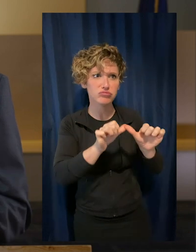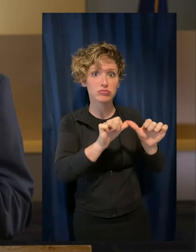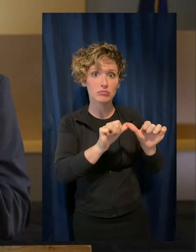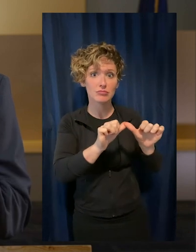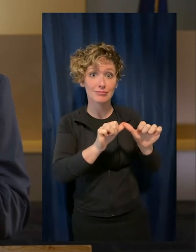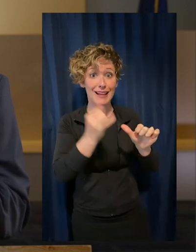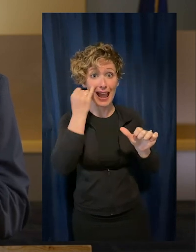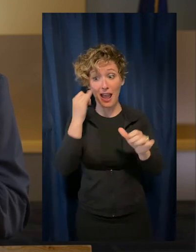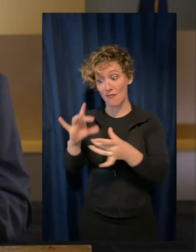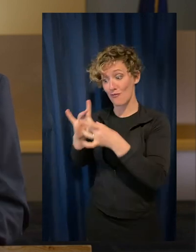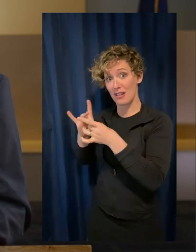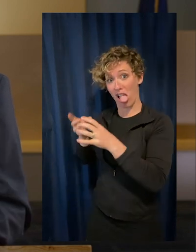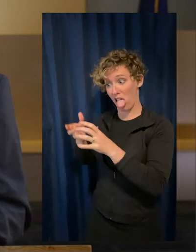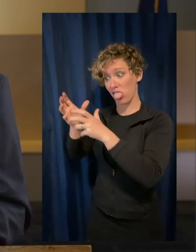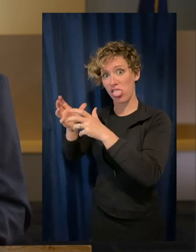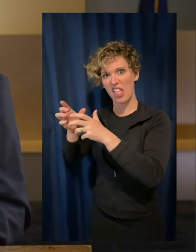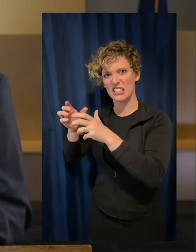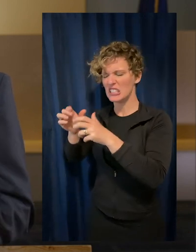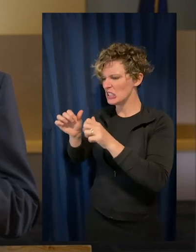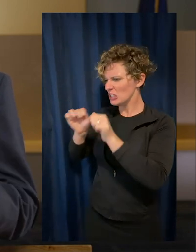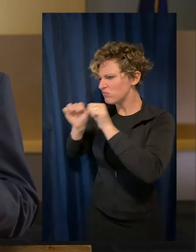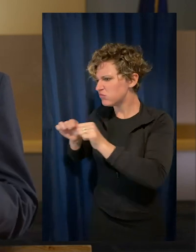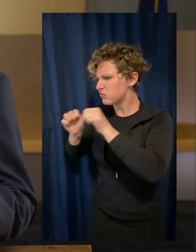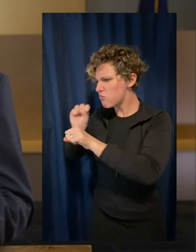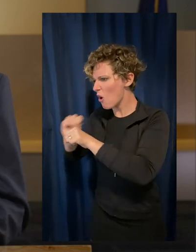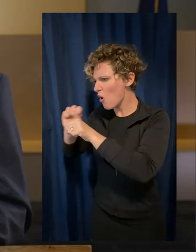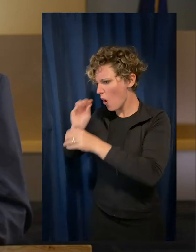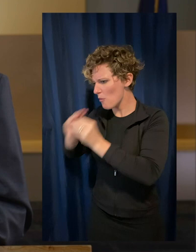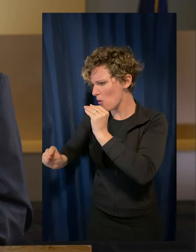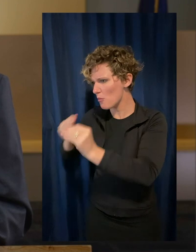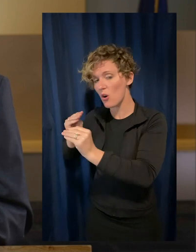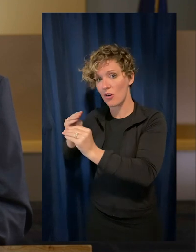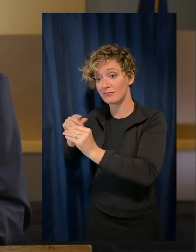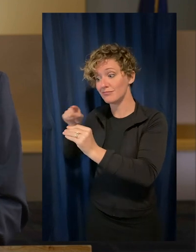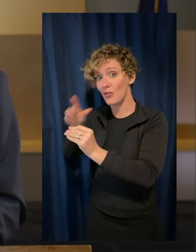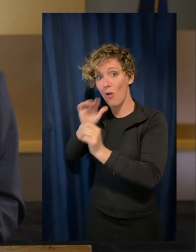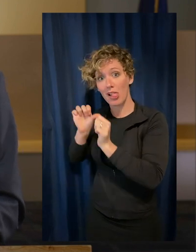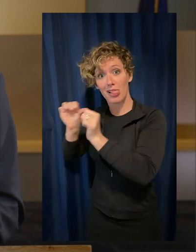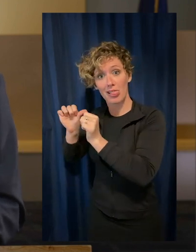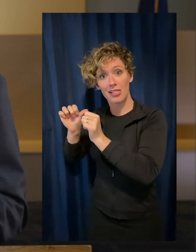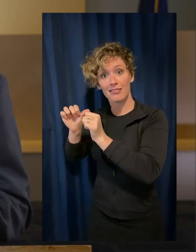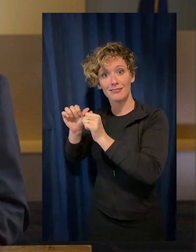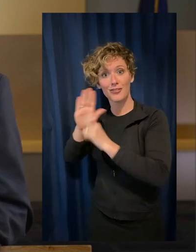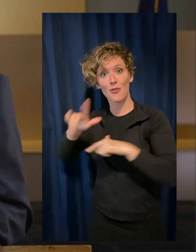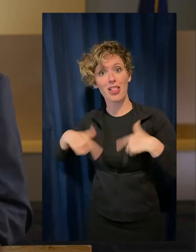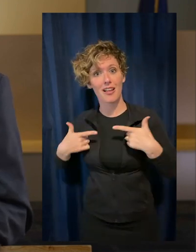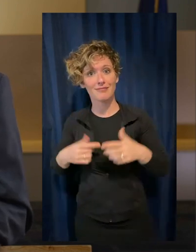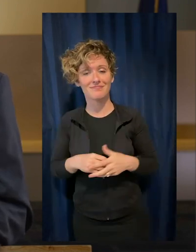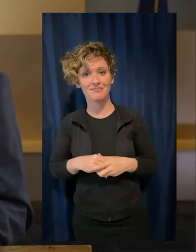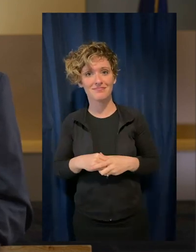may just last you a lifetime. These points are driven home for me when I consider the life of Viktor